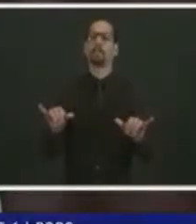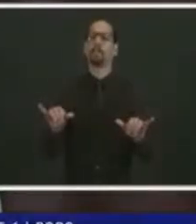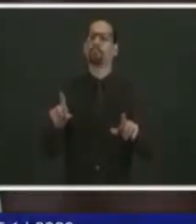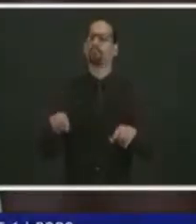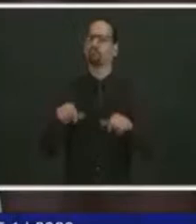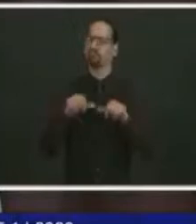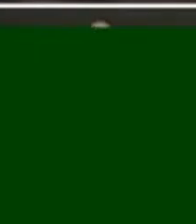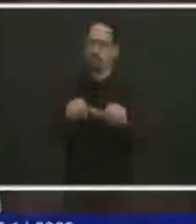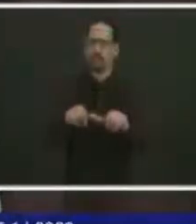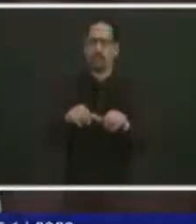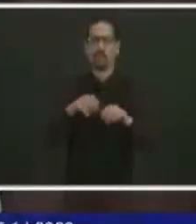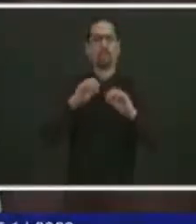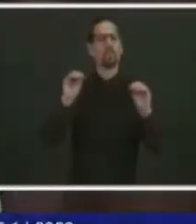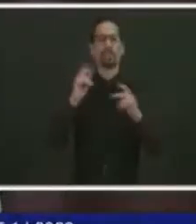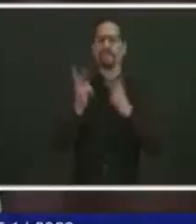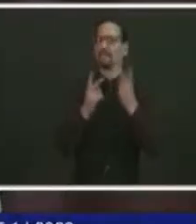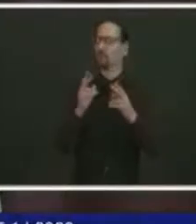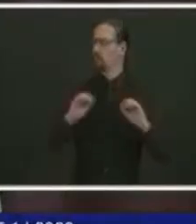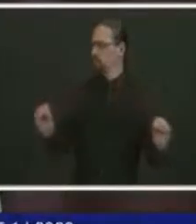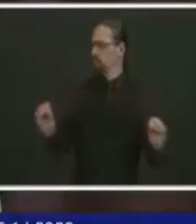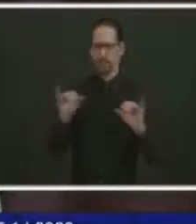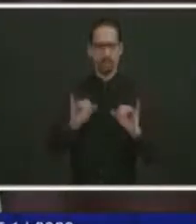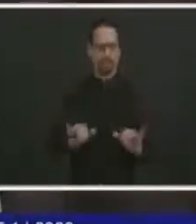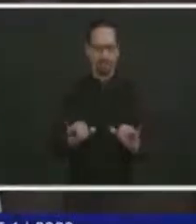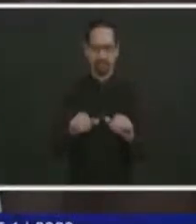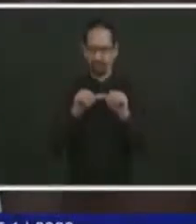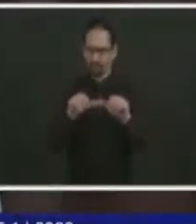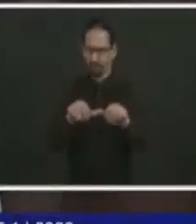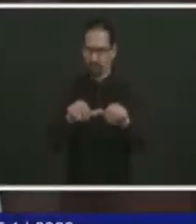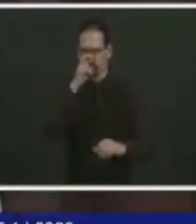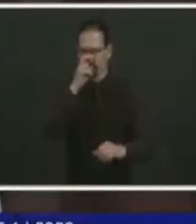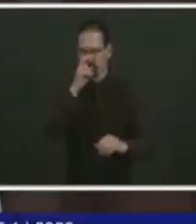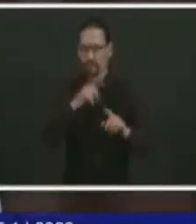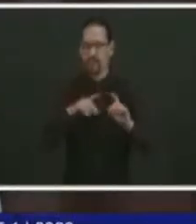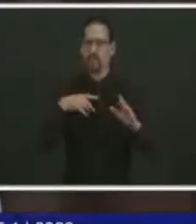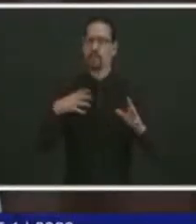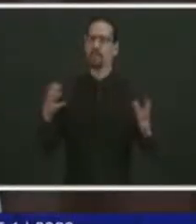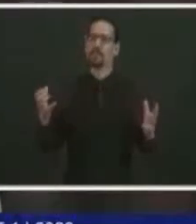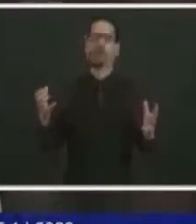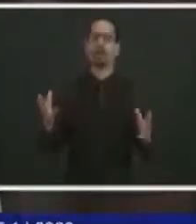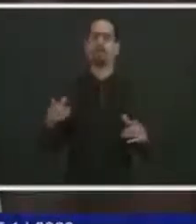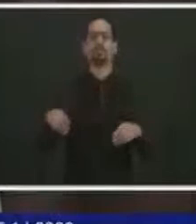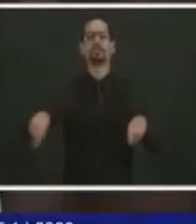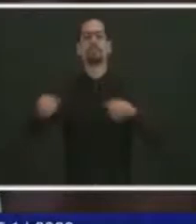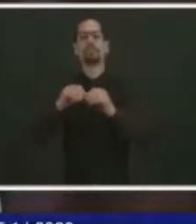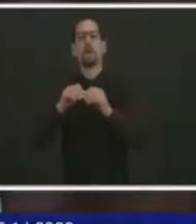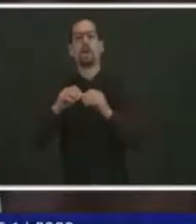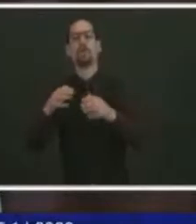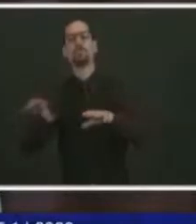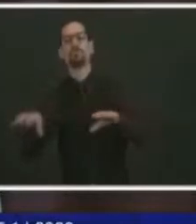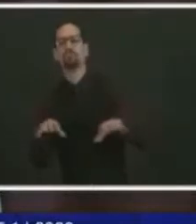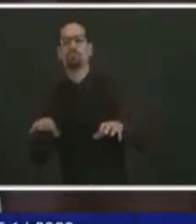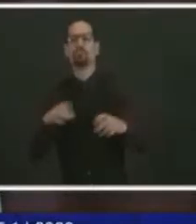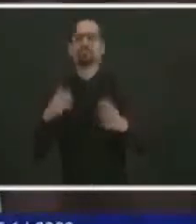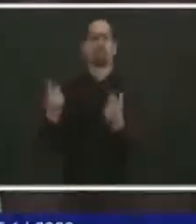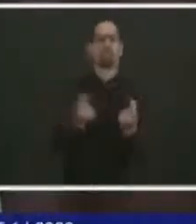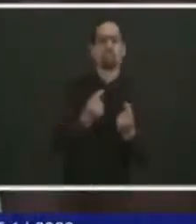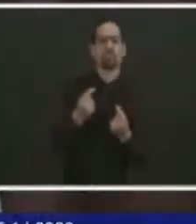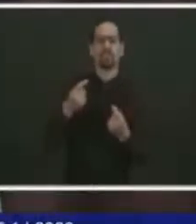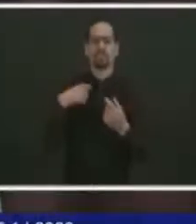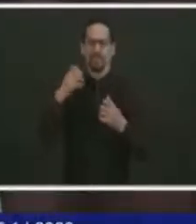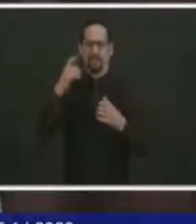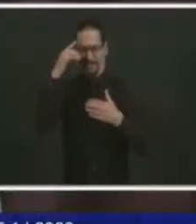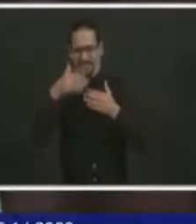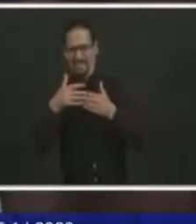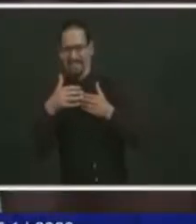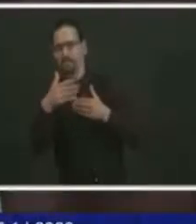visitation, but want to actively work towards what type of approach would work best. Similar to how